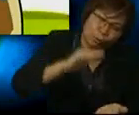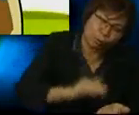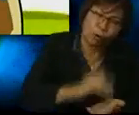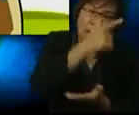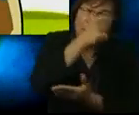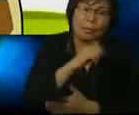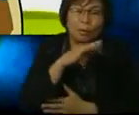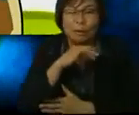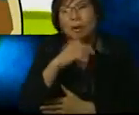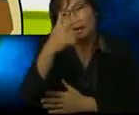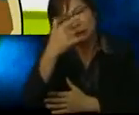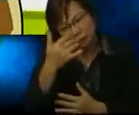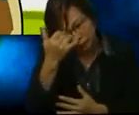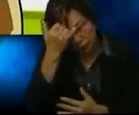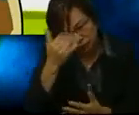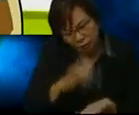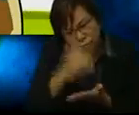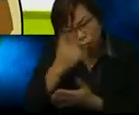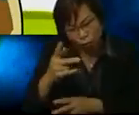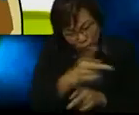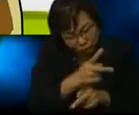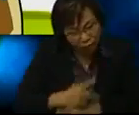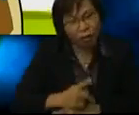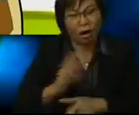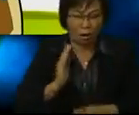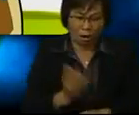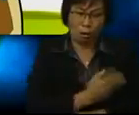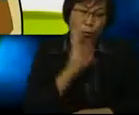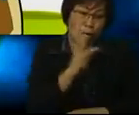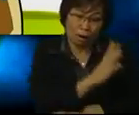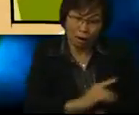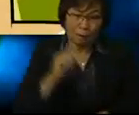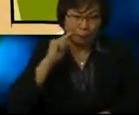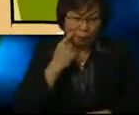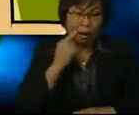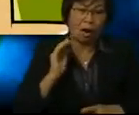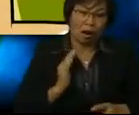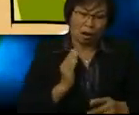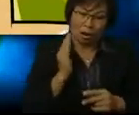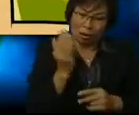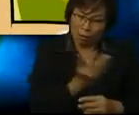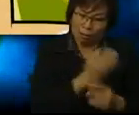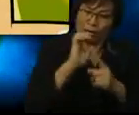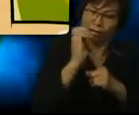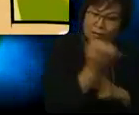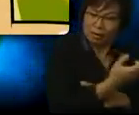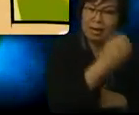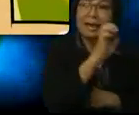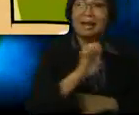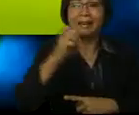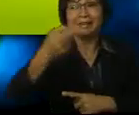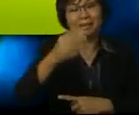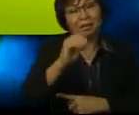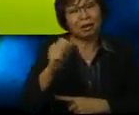we really have to take care of our water and be serious about our environment. Hey, Osman, how do we get